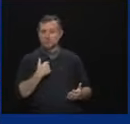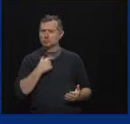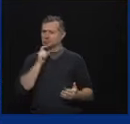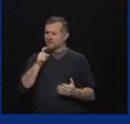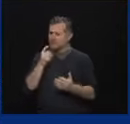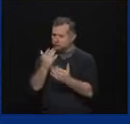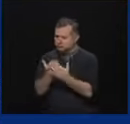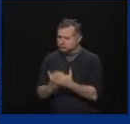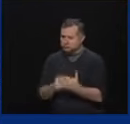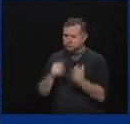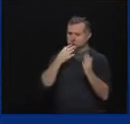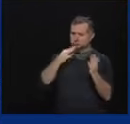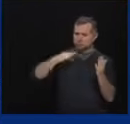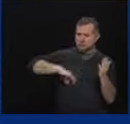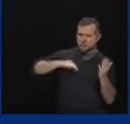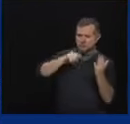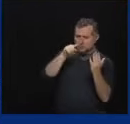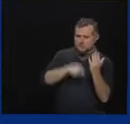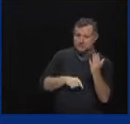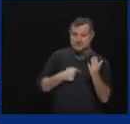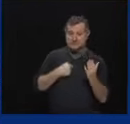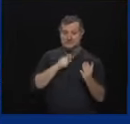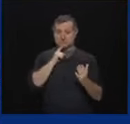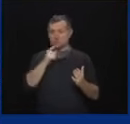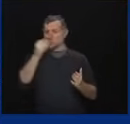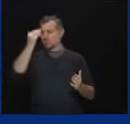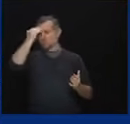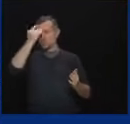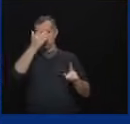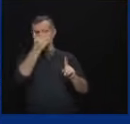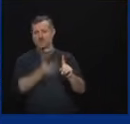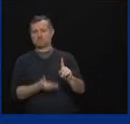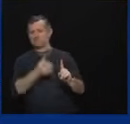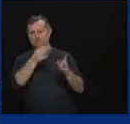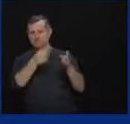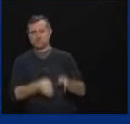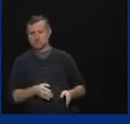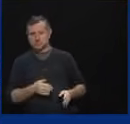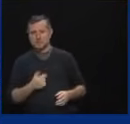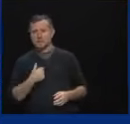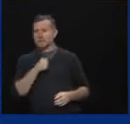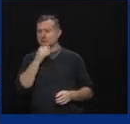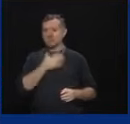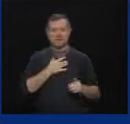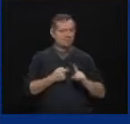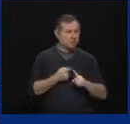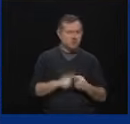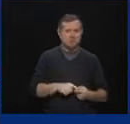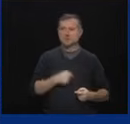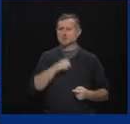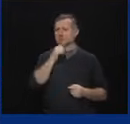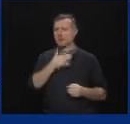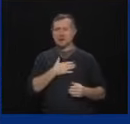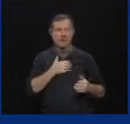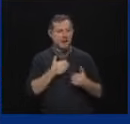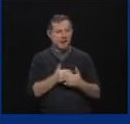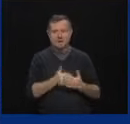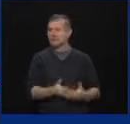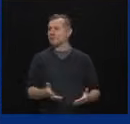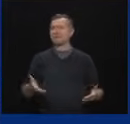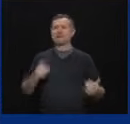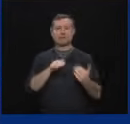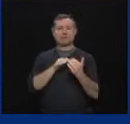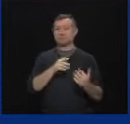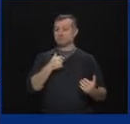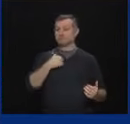know, I want to make sure that we are not stacking these bodies with our friends and with our allies as had been the past. Because again, you're not going to